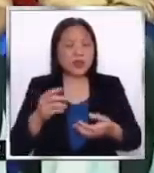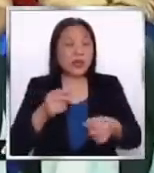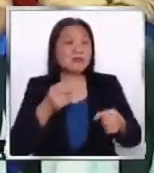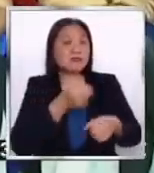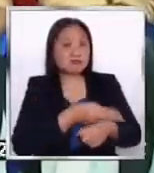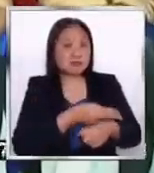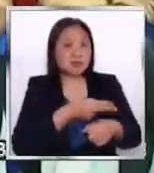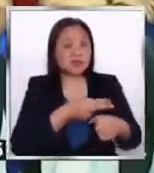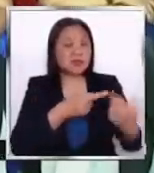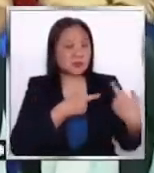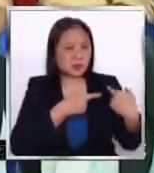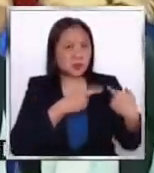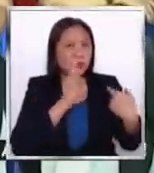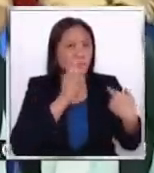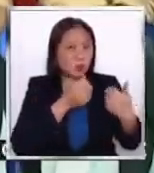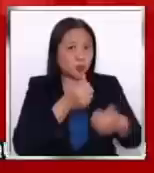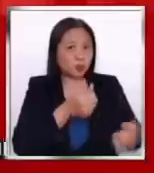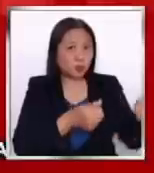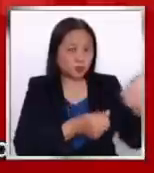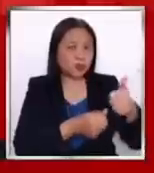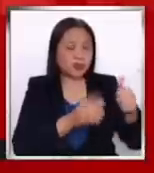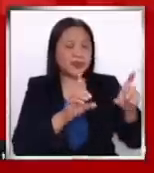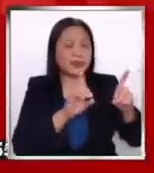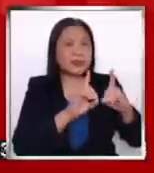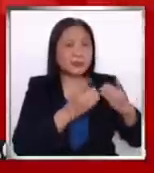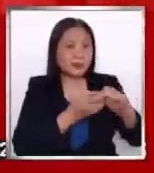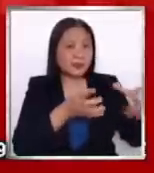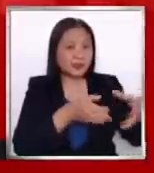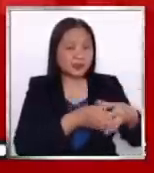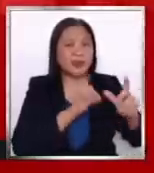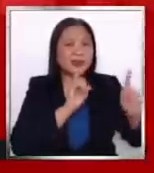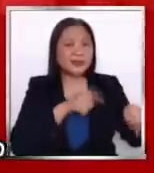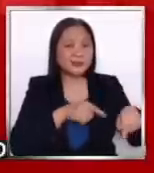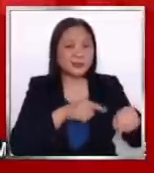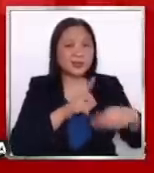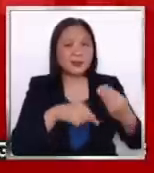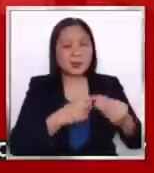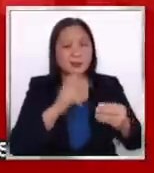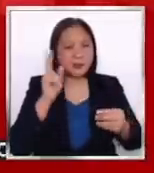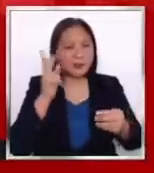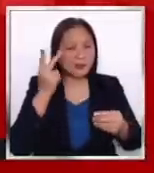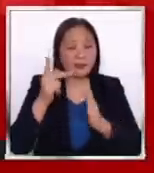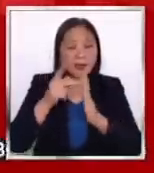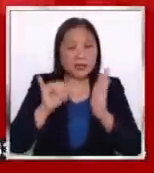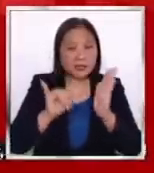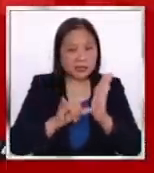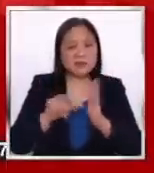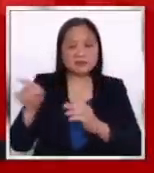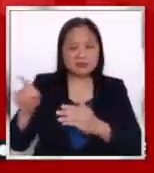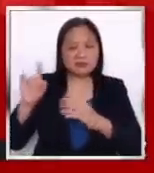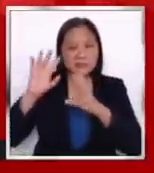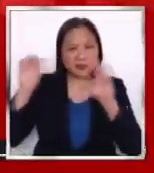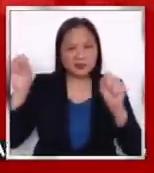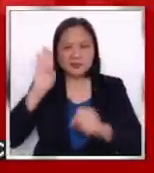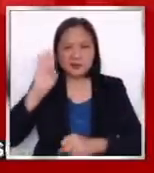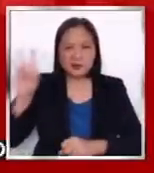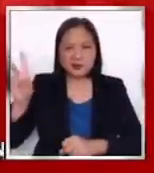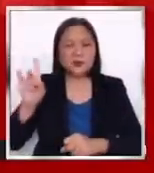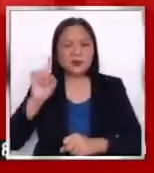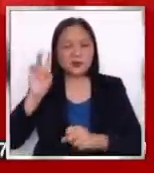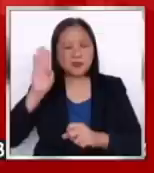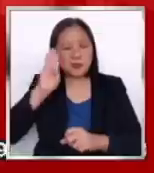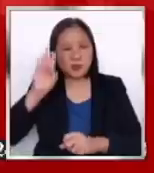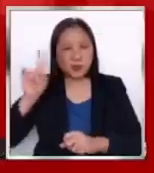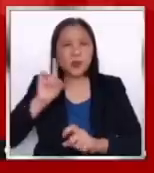secretary of that department to answer it. But when it comes to matters of policy, I think he will be the one to speak